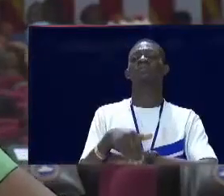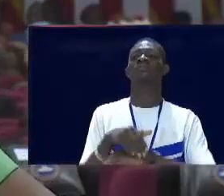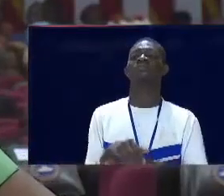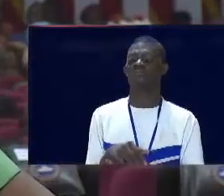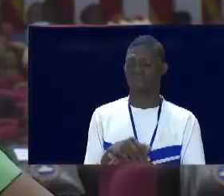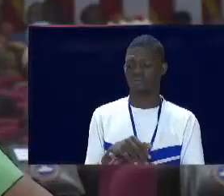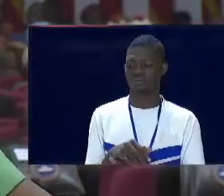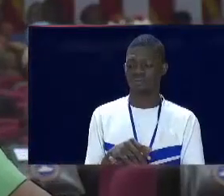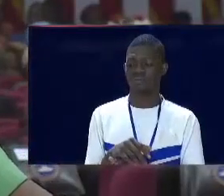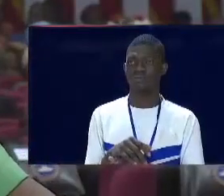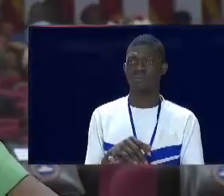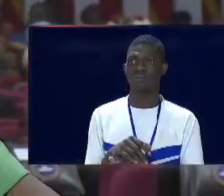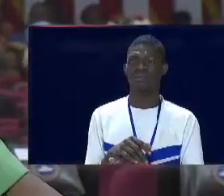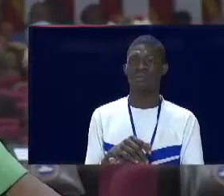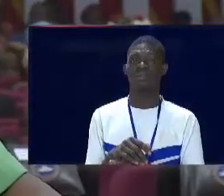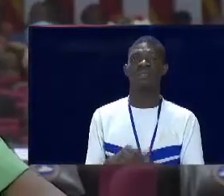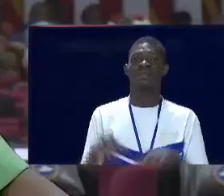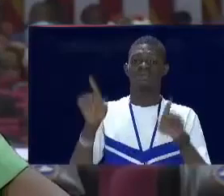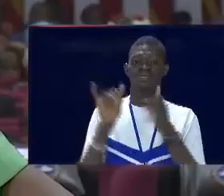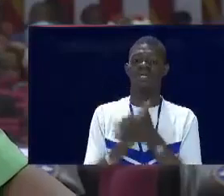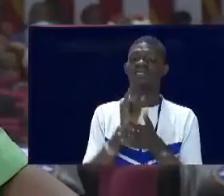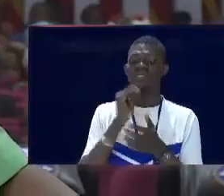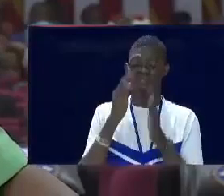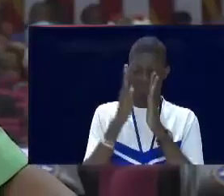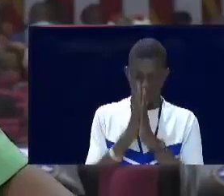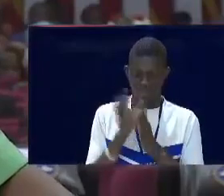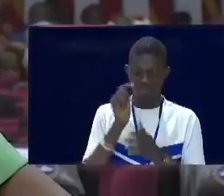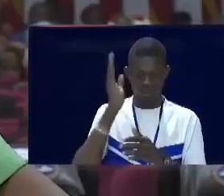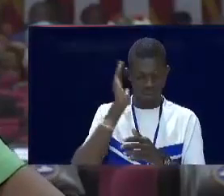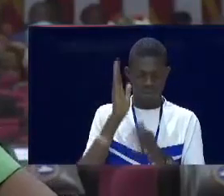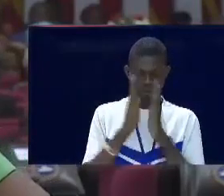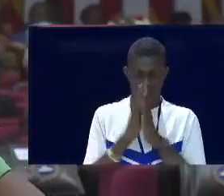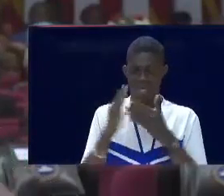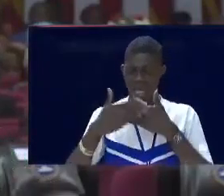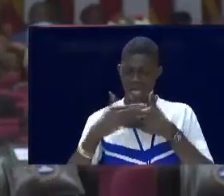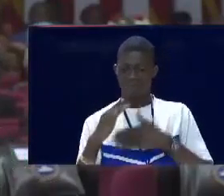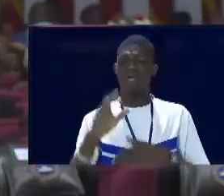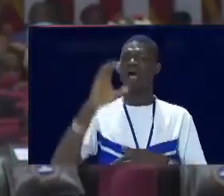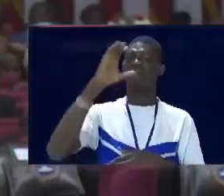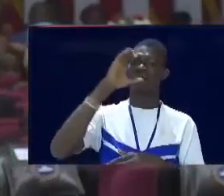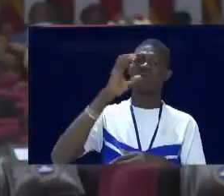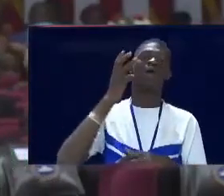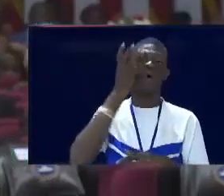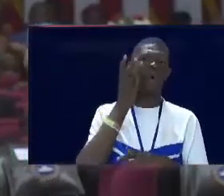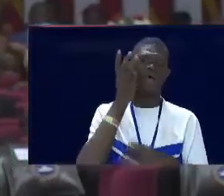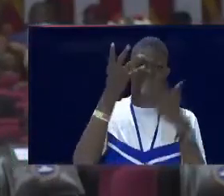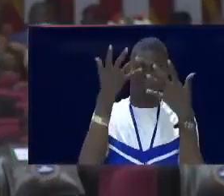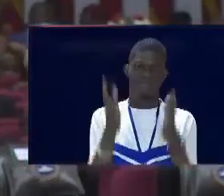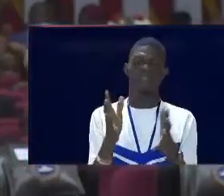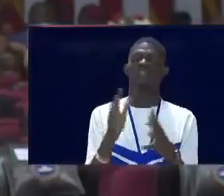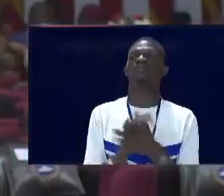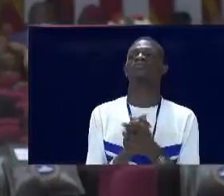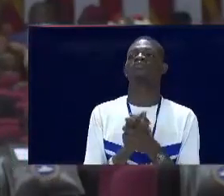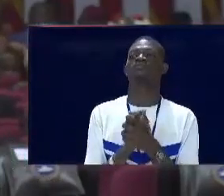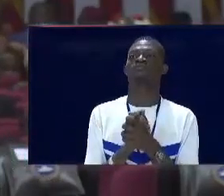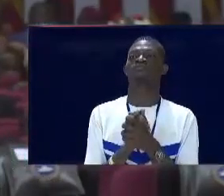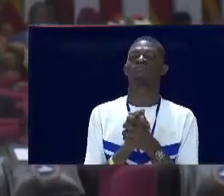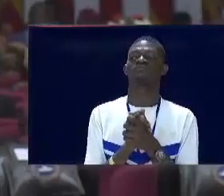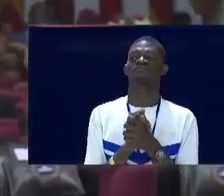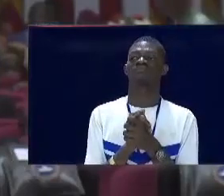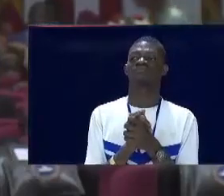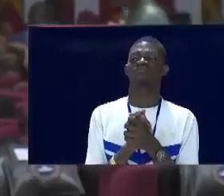tonight. That's the prayer you pray after drinking the wine. We are drawing anyway, but let you talk about wine in autumn.